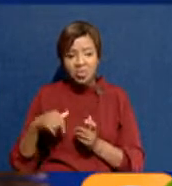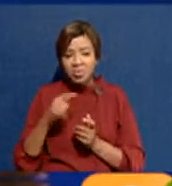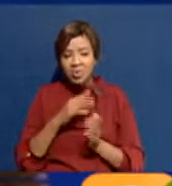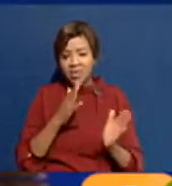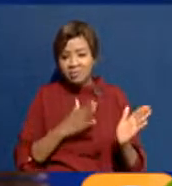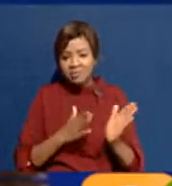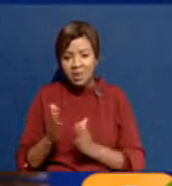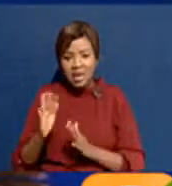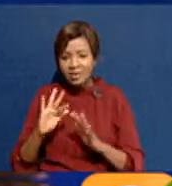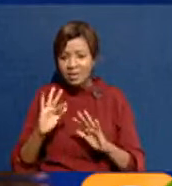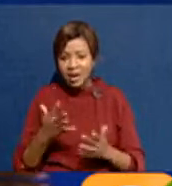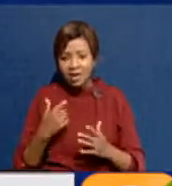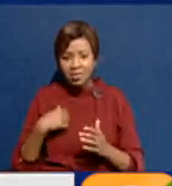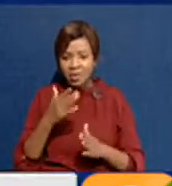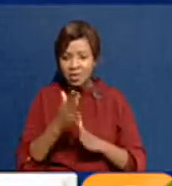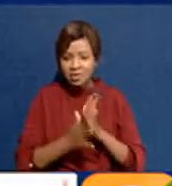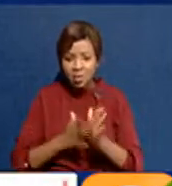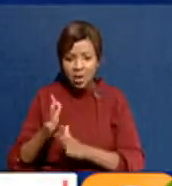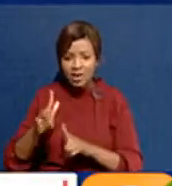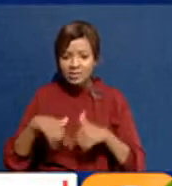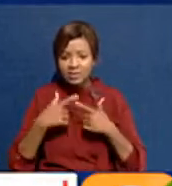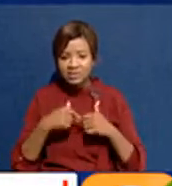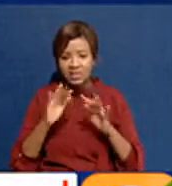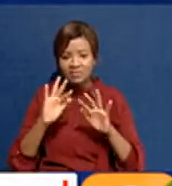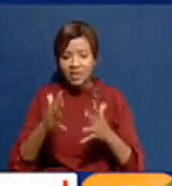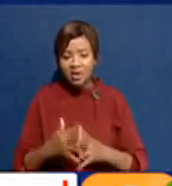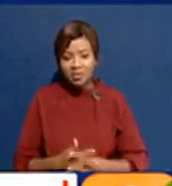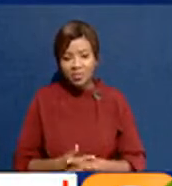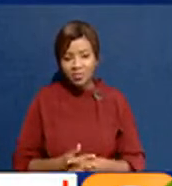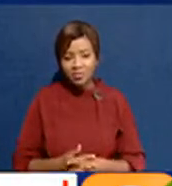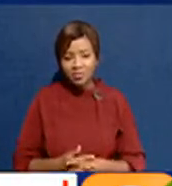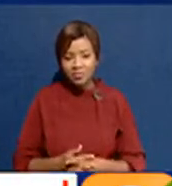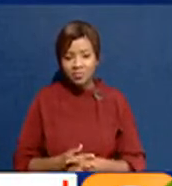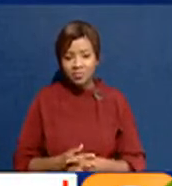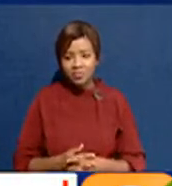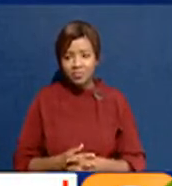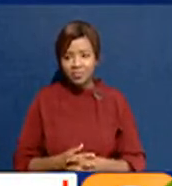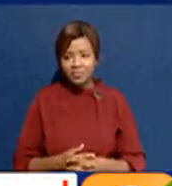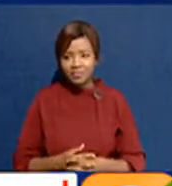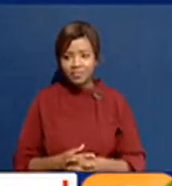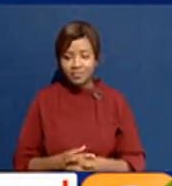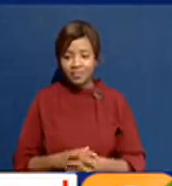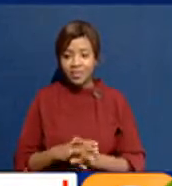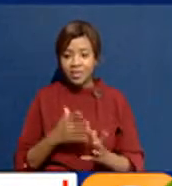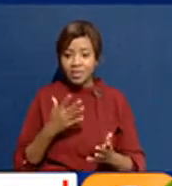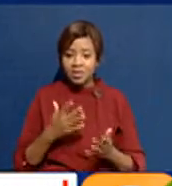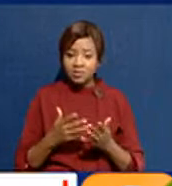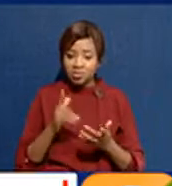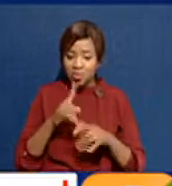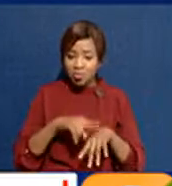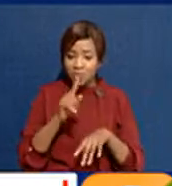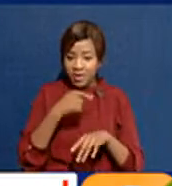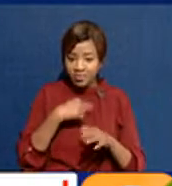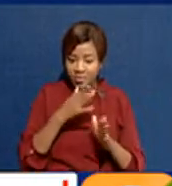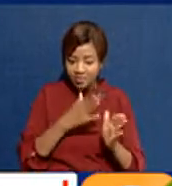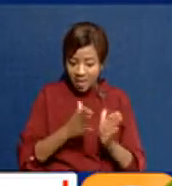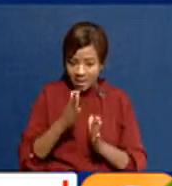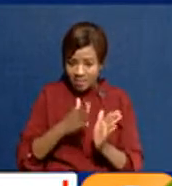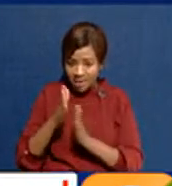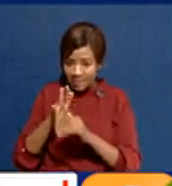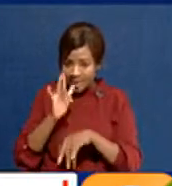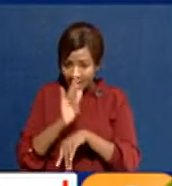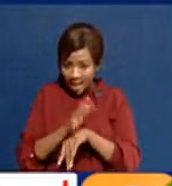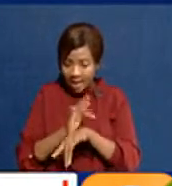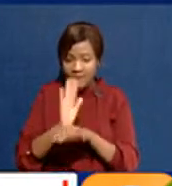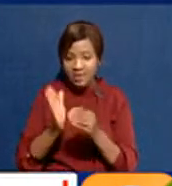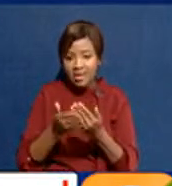do we organize ourselves? Somebody said that stitching time saves nine. Yeah. Maybe he was actually thinking about the nine women who are dying